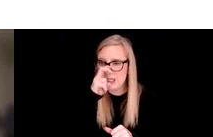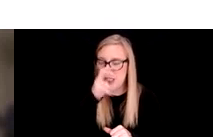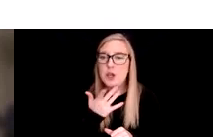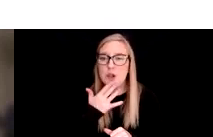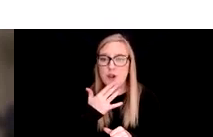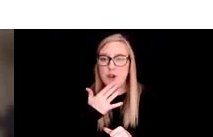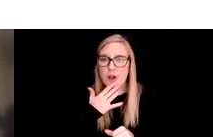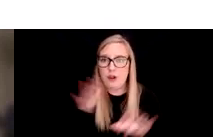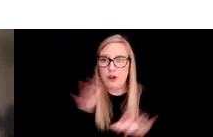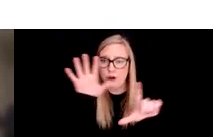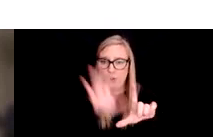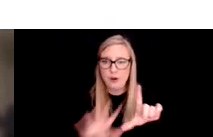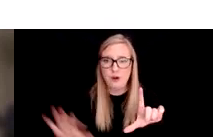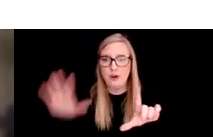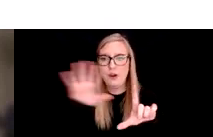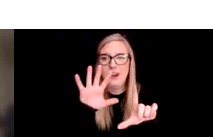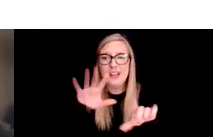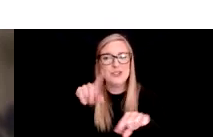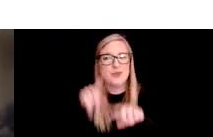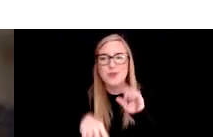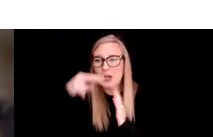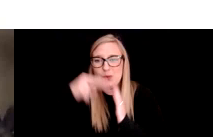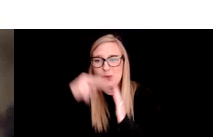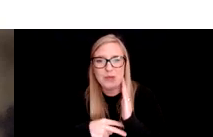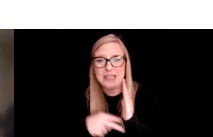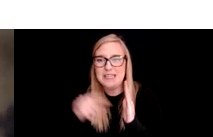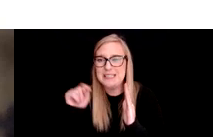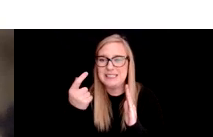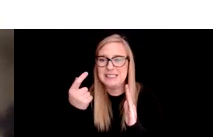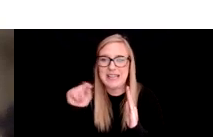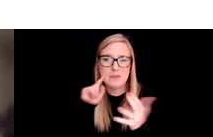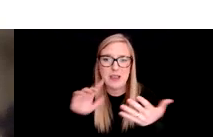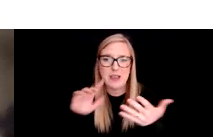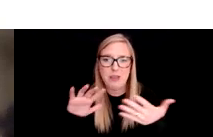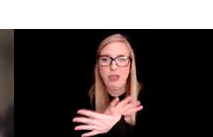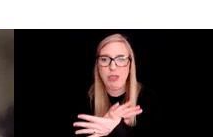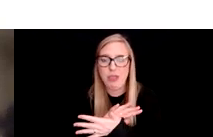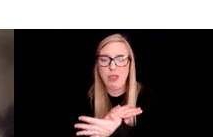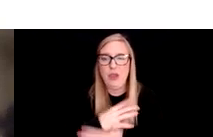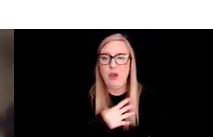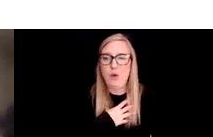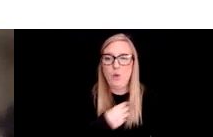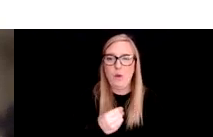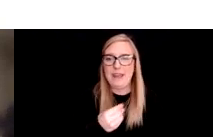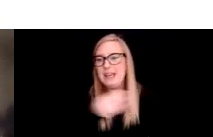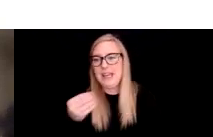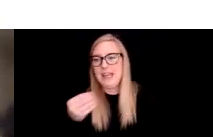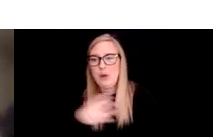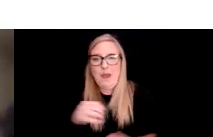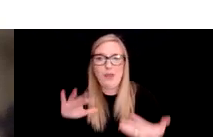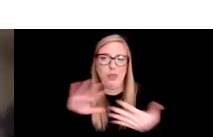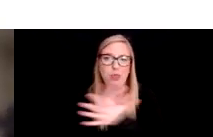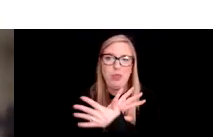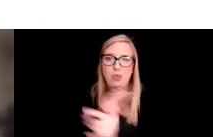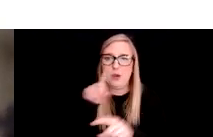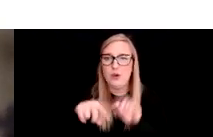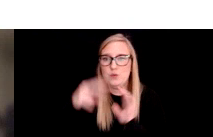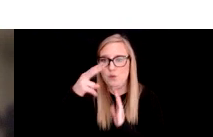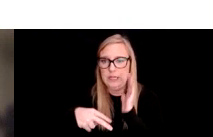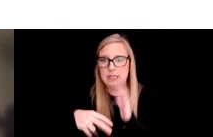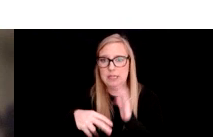then unable to be read when they were not fitting that experience that was originally designed.